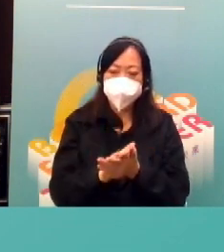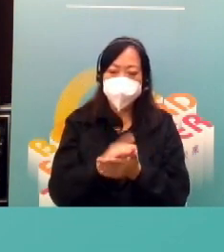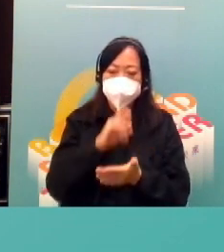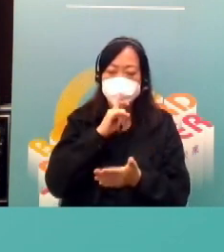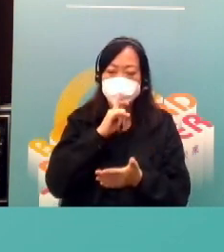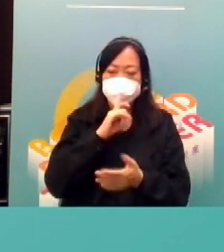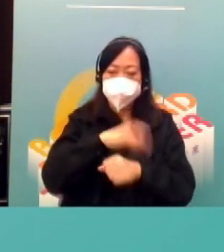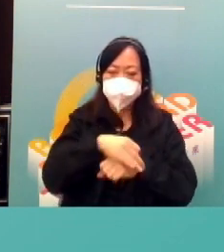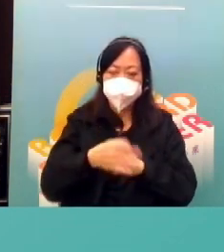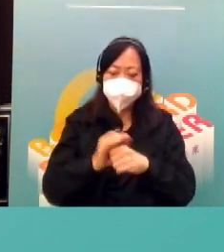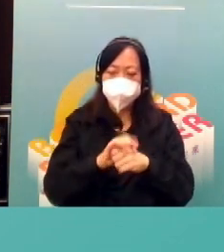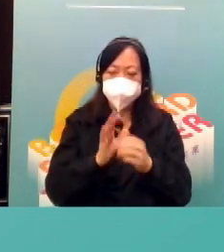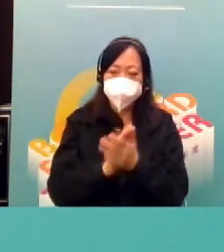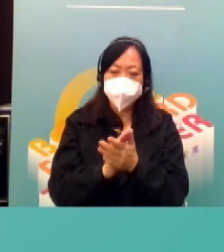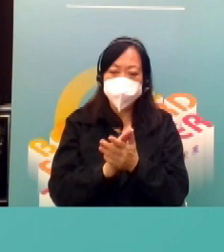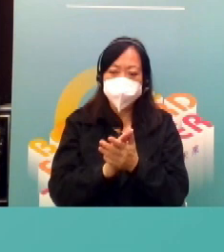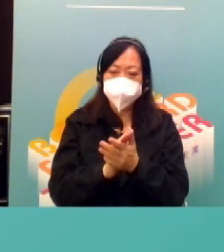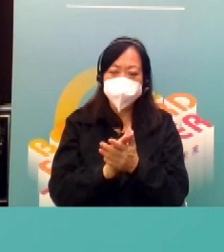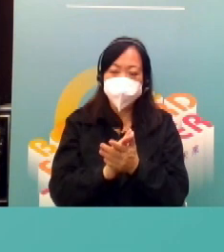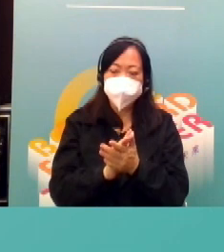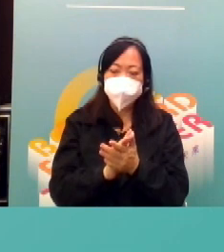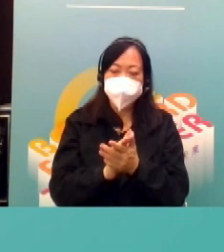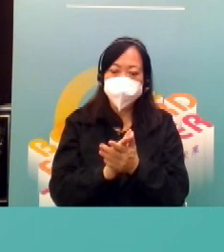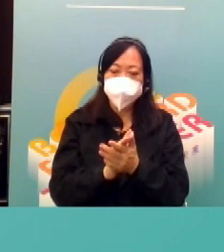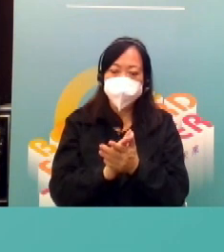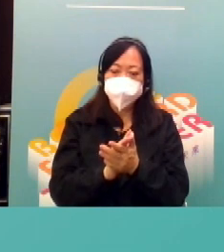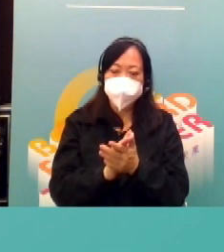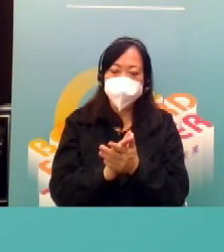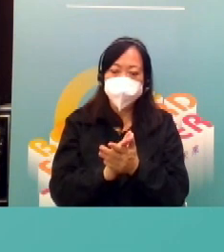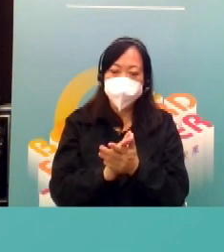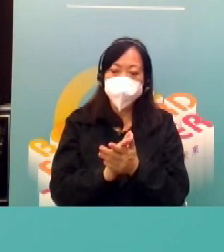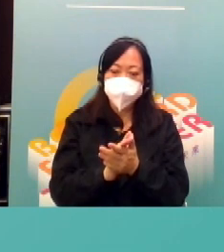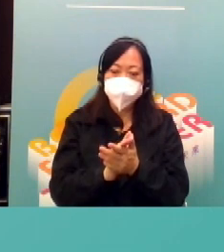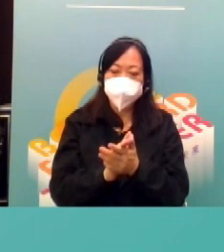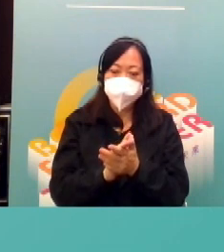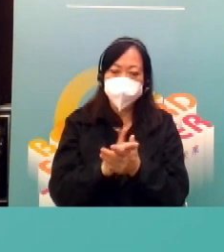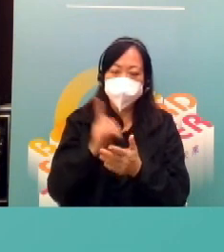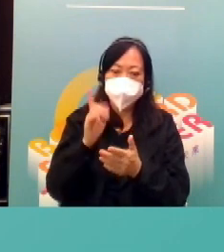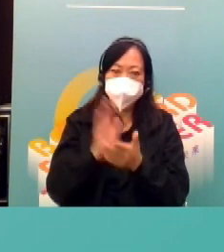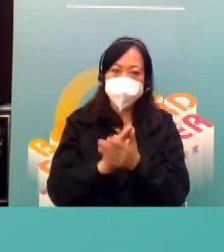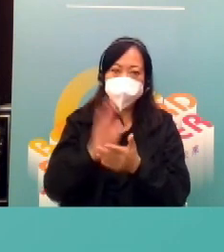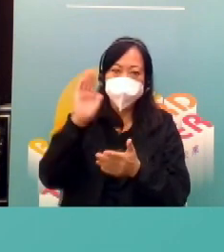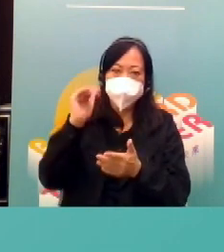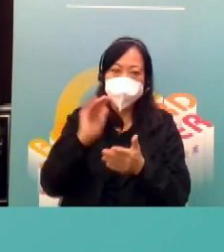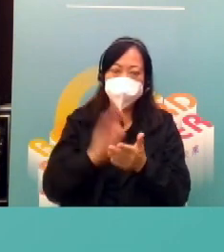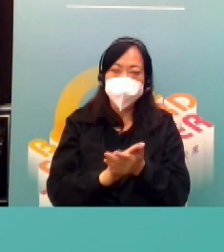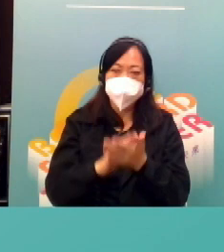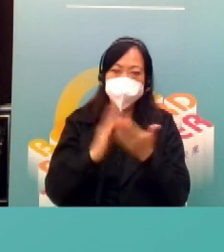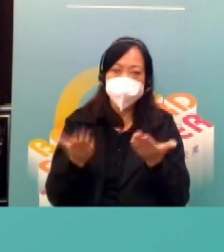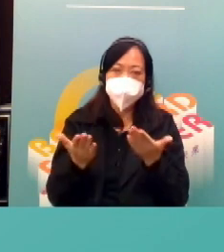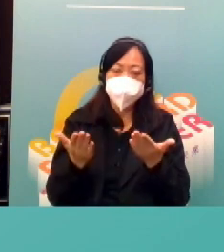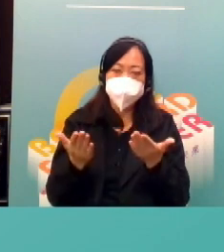to do a change. So ultimately, it's about changing from the status quo,